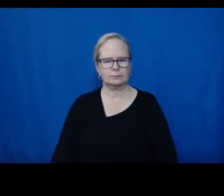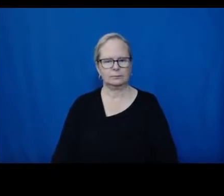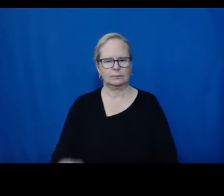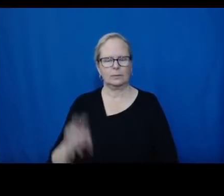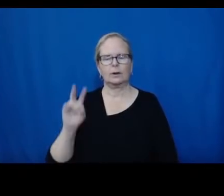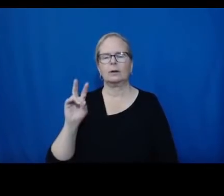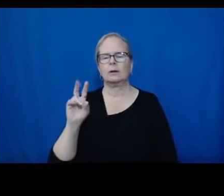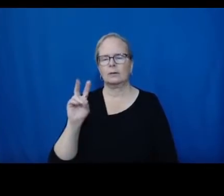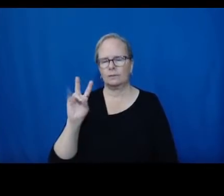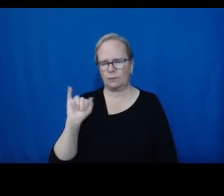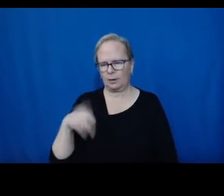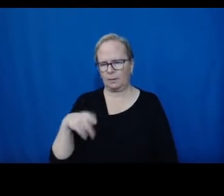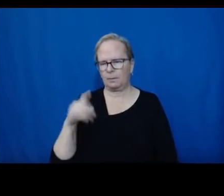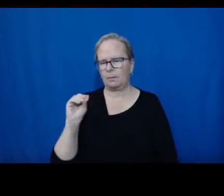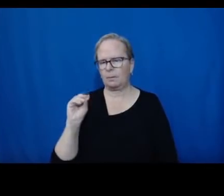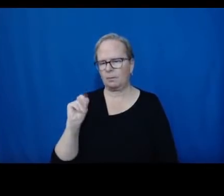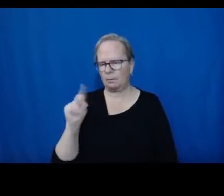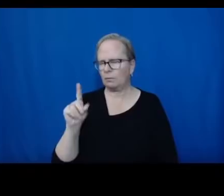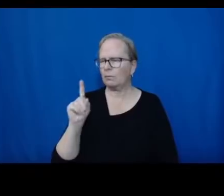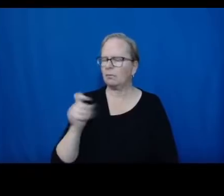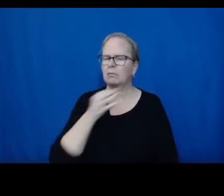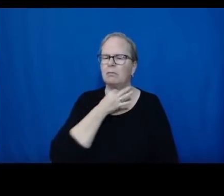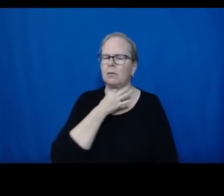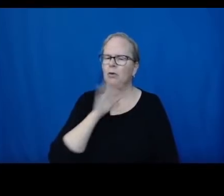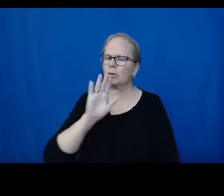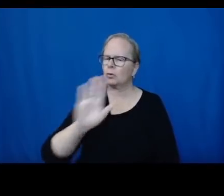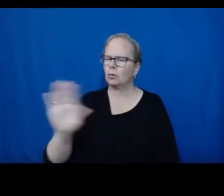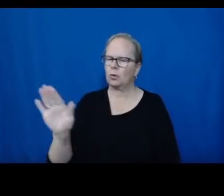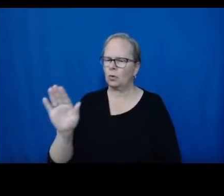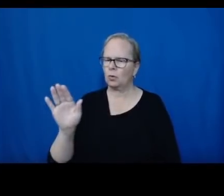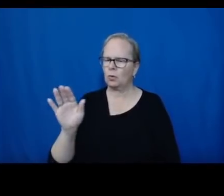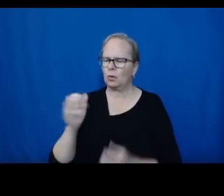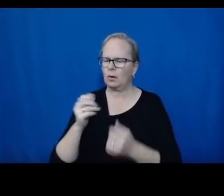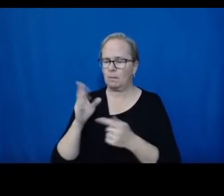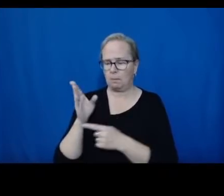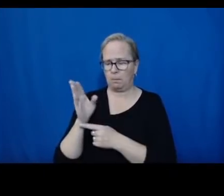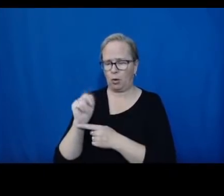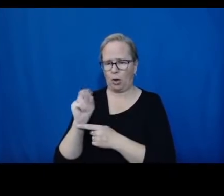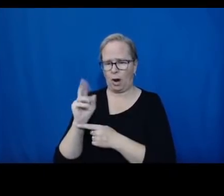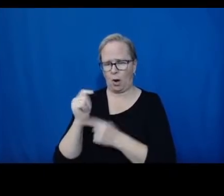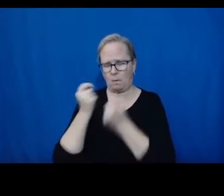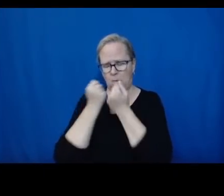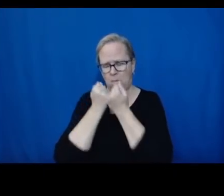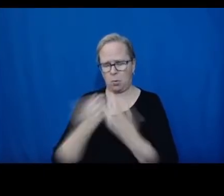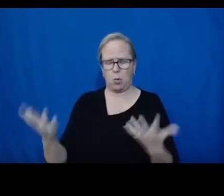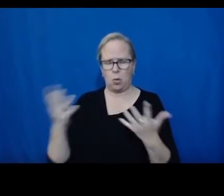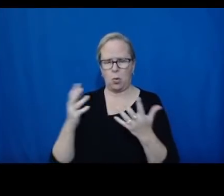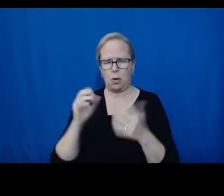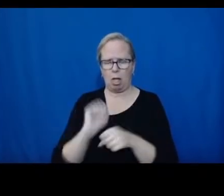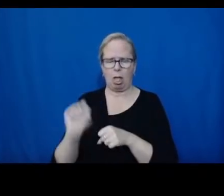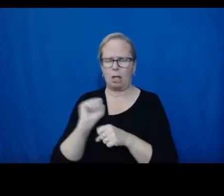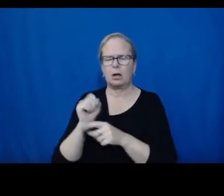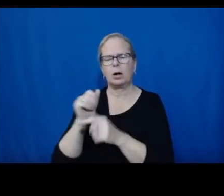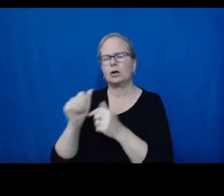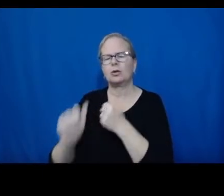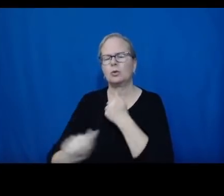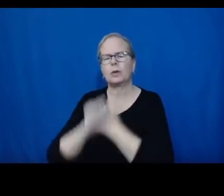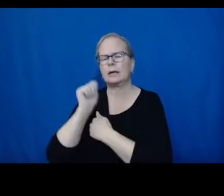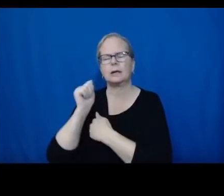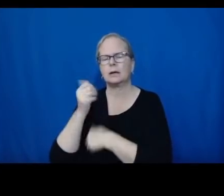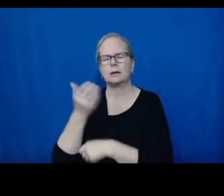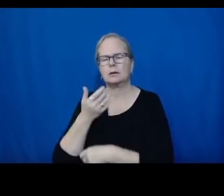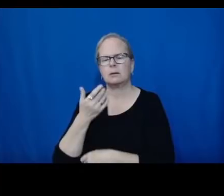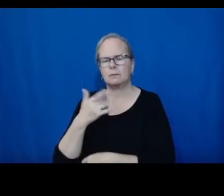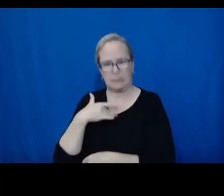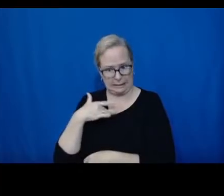I'm curious about the risk of burnout. I mean, we're certainly feeling that in the urban areas, but if we lose like